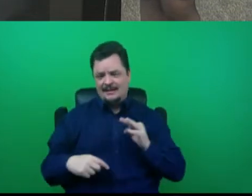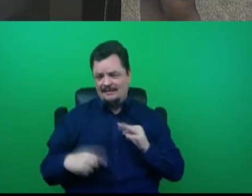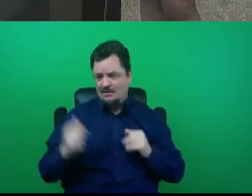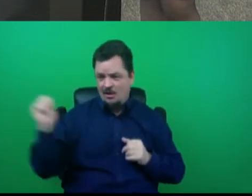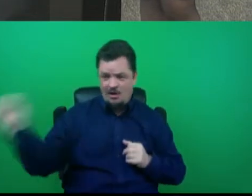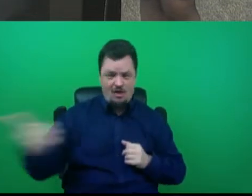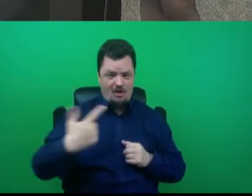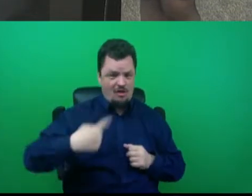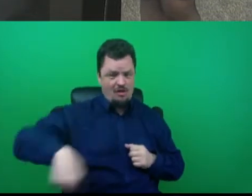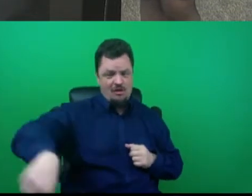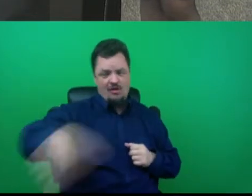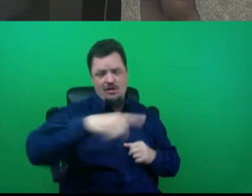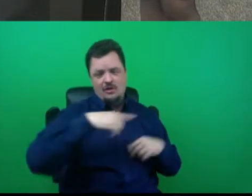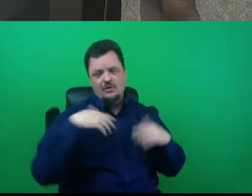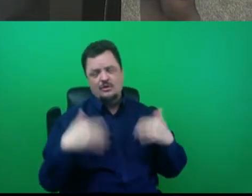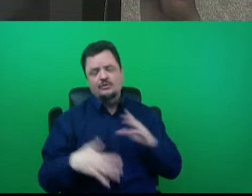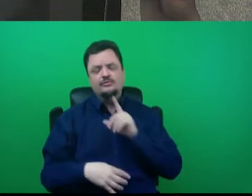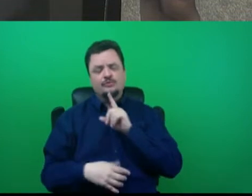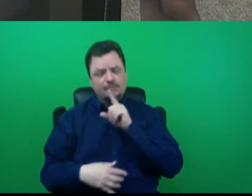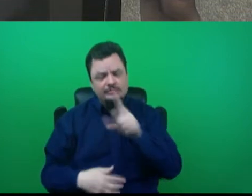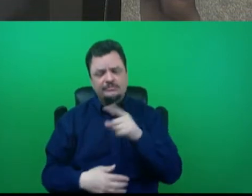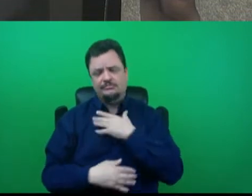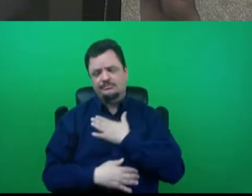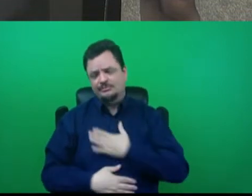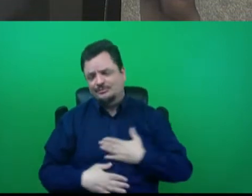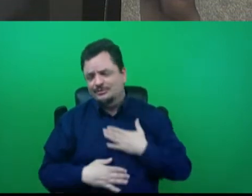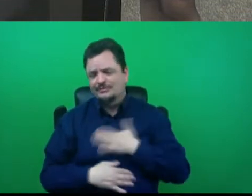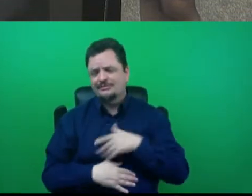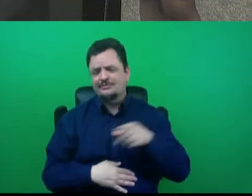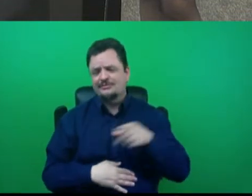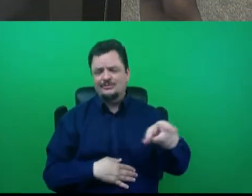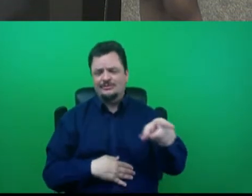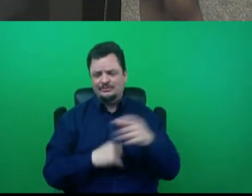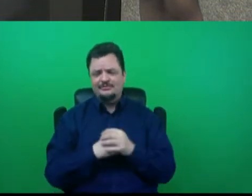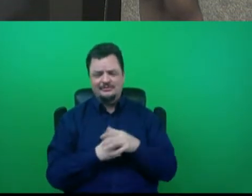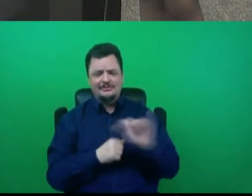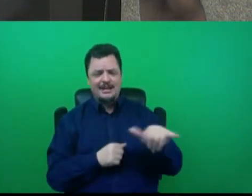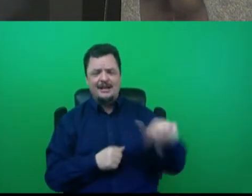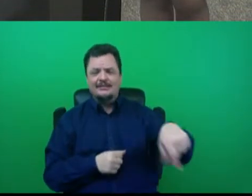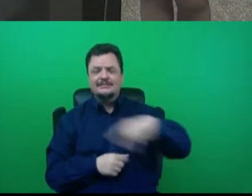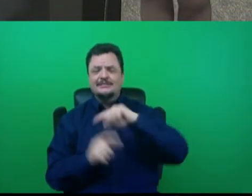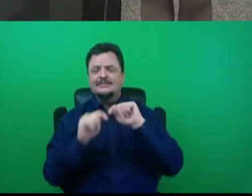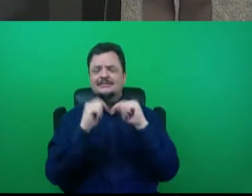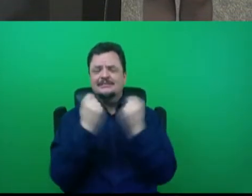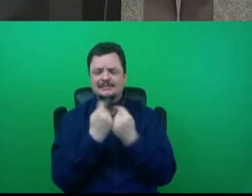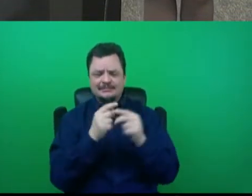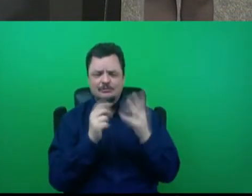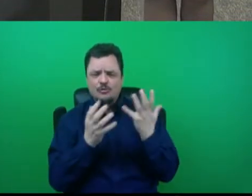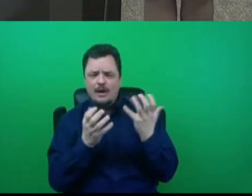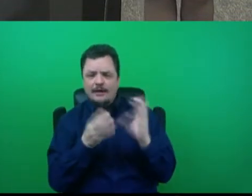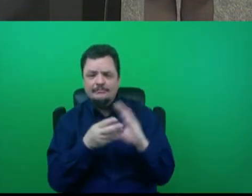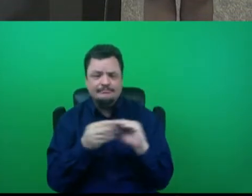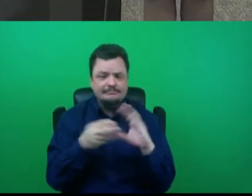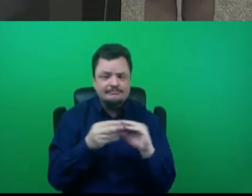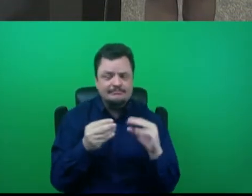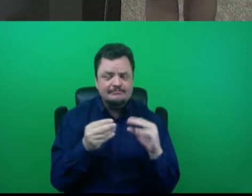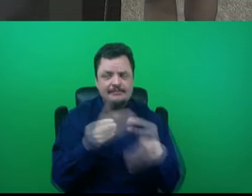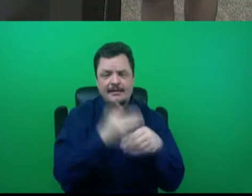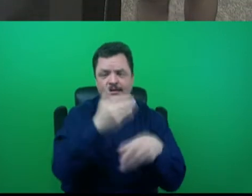see another one of my team members would probably like to say something, or you have the coin. Okay.